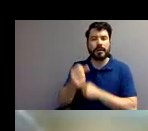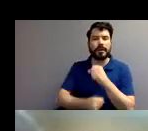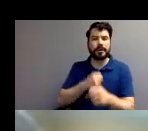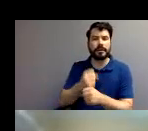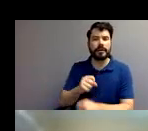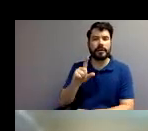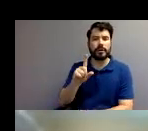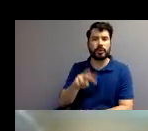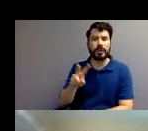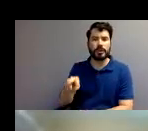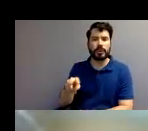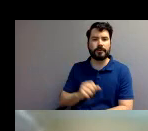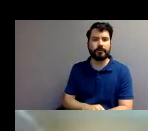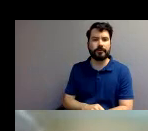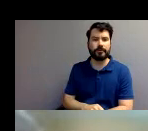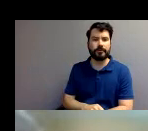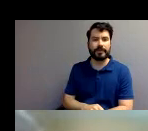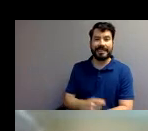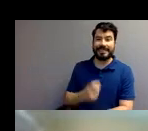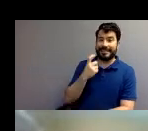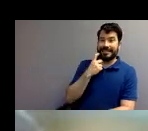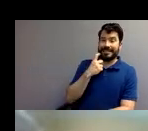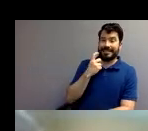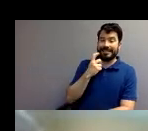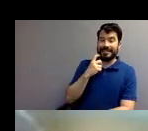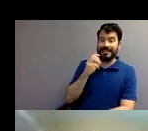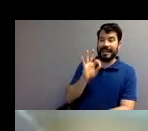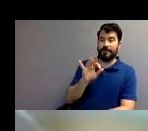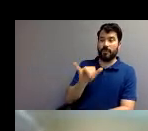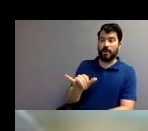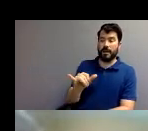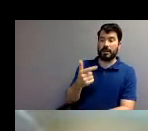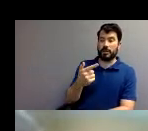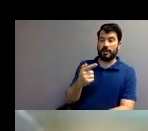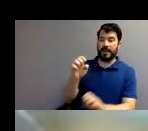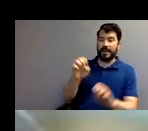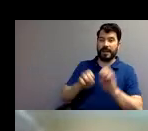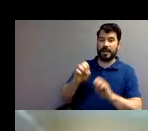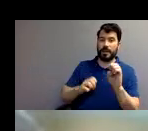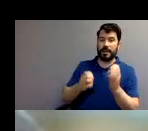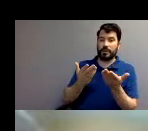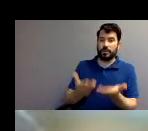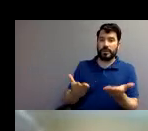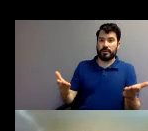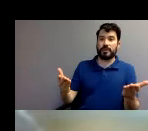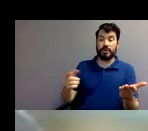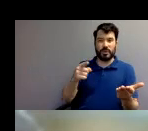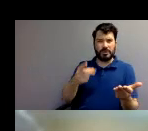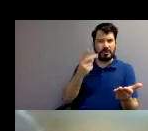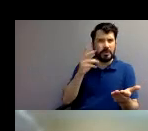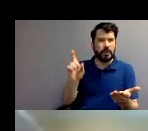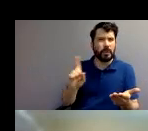latest version of the FY21 evaluation and additional resources can be found on